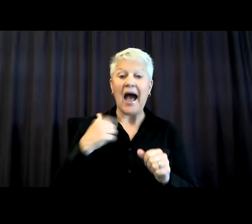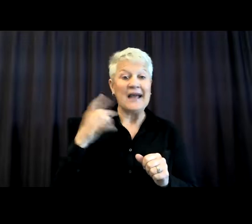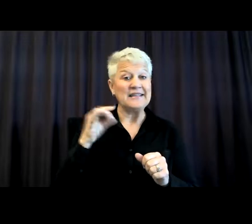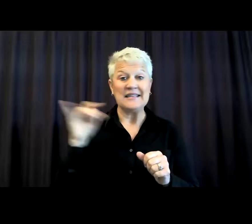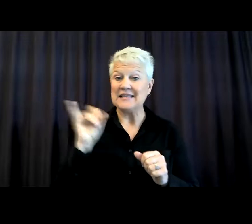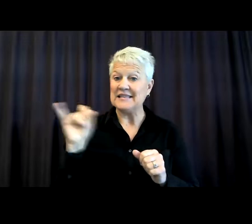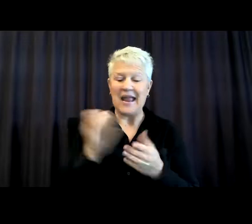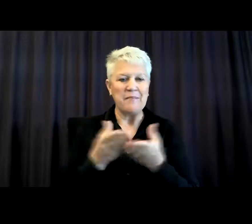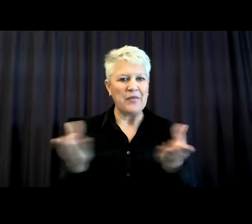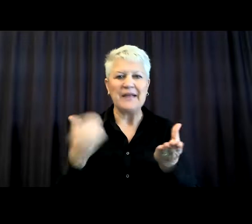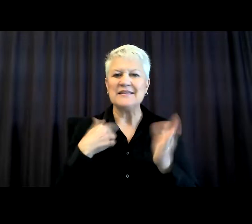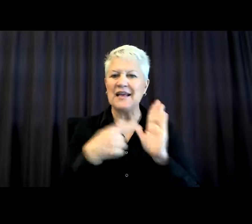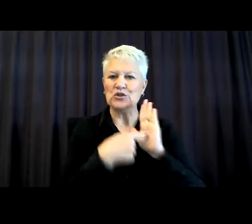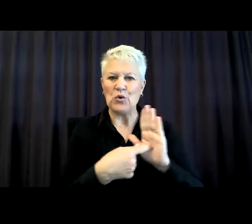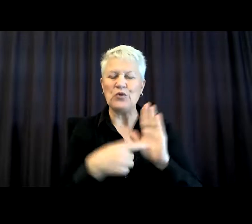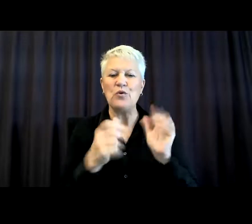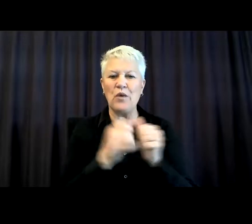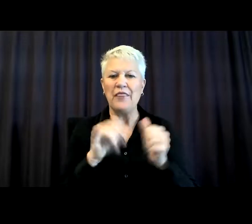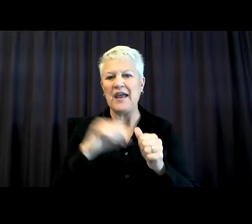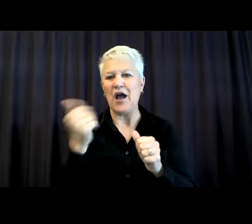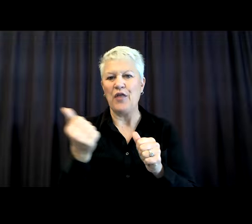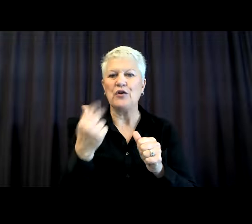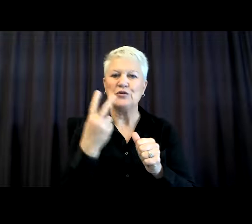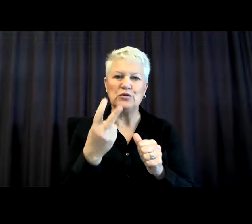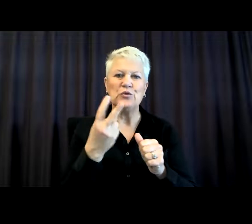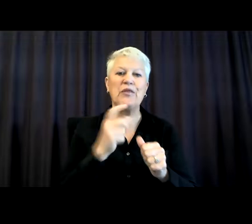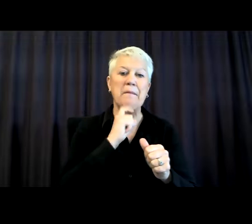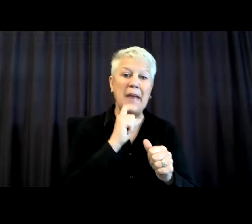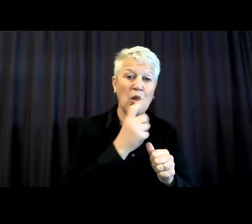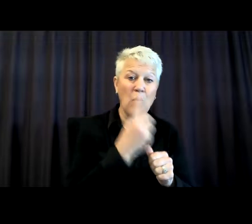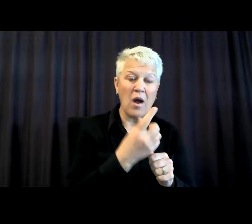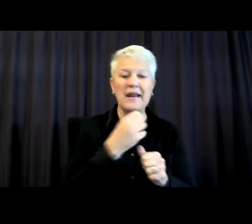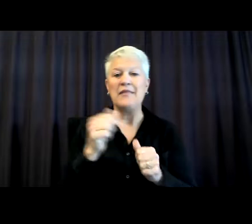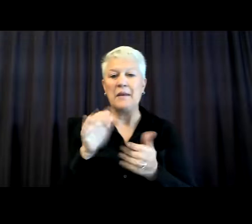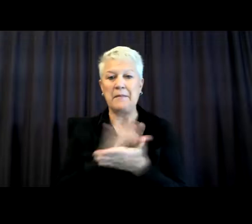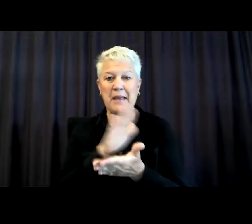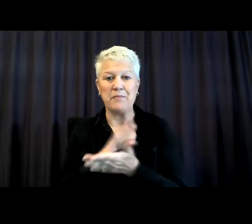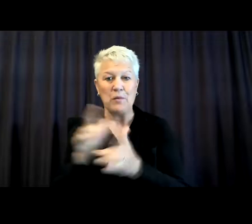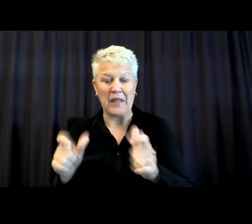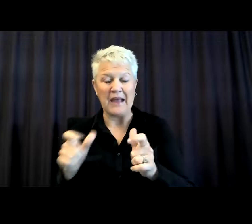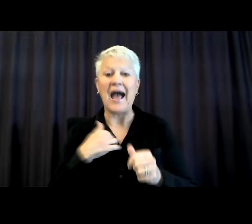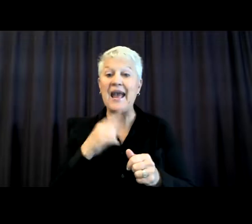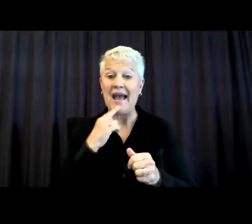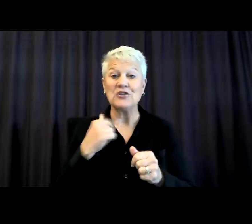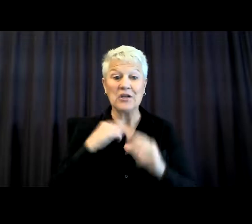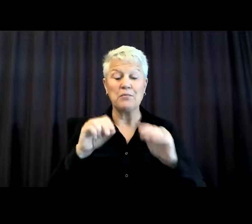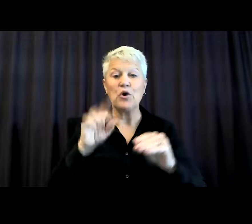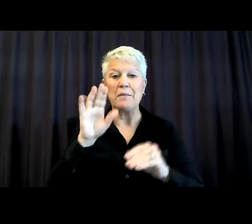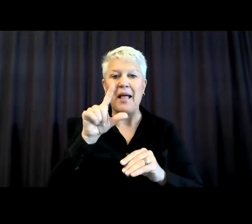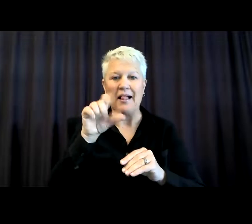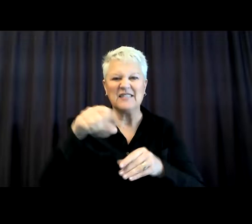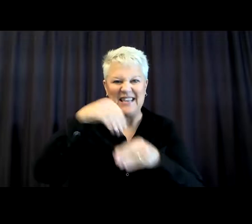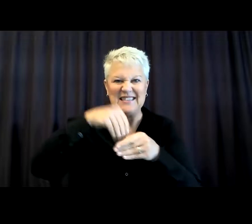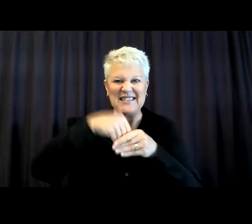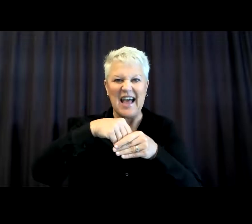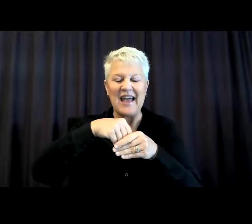same thing as I showed you with the other two, the metallic one and the paper plate. I actually put bells inside of